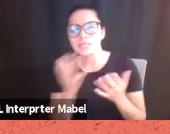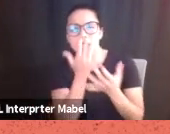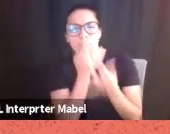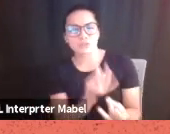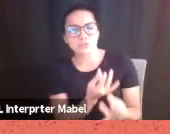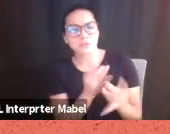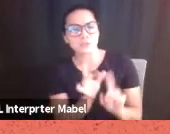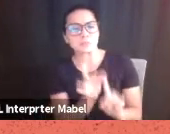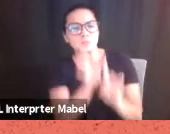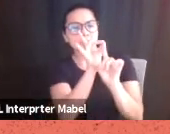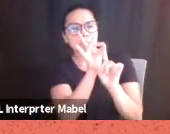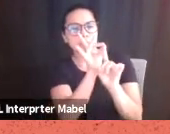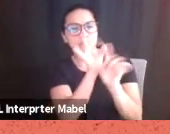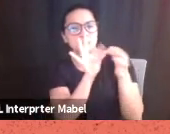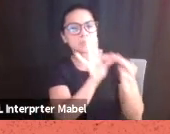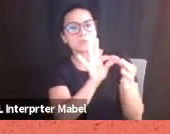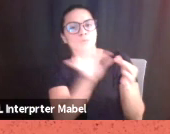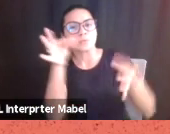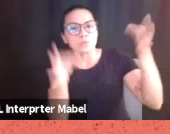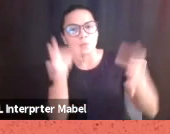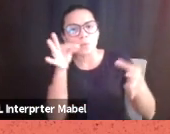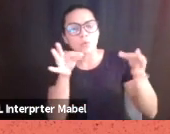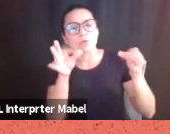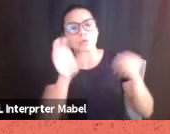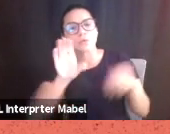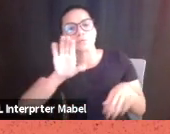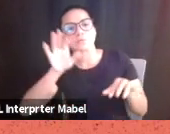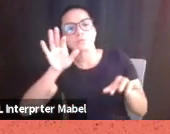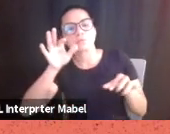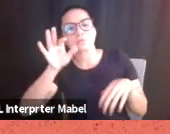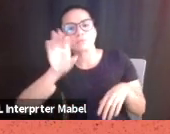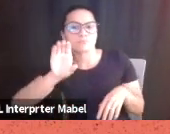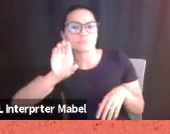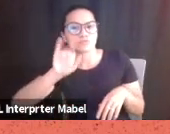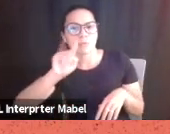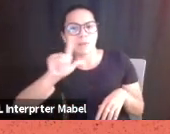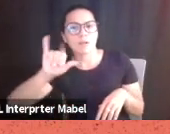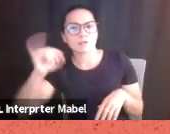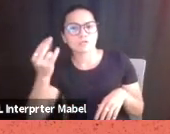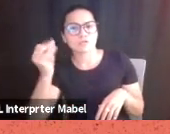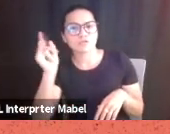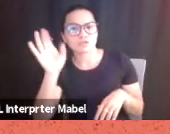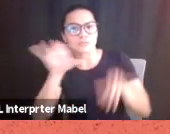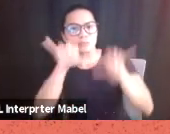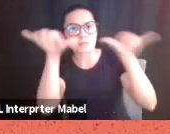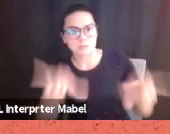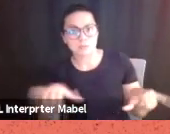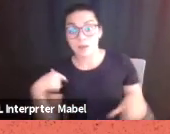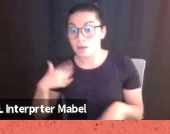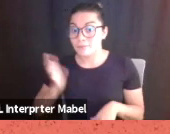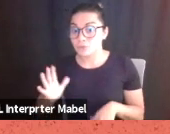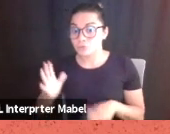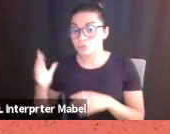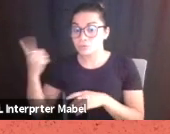system. I was raped, and my dad had a close friend who was a